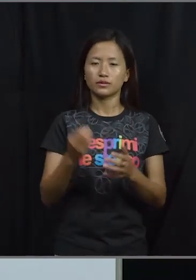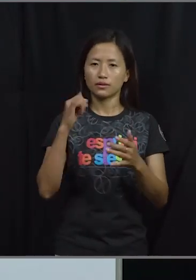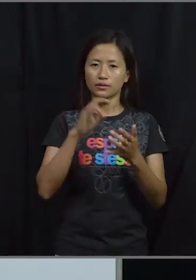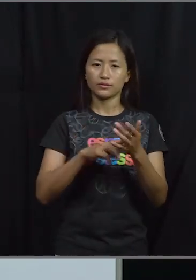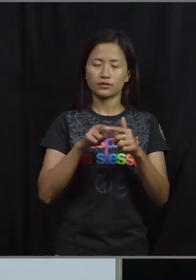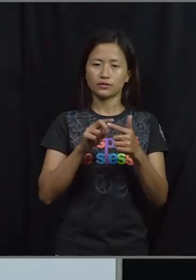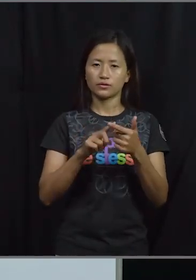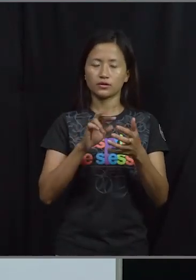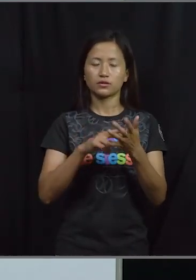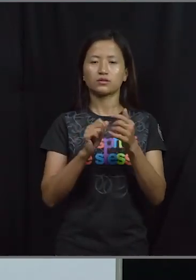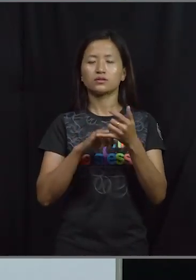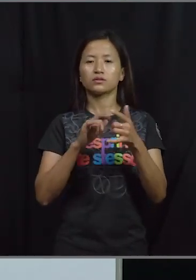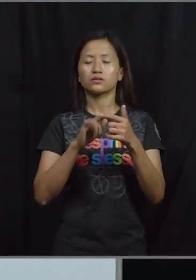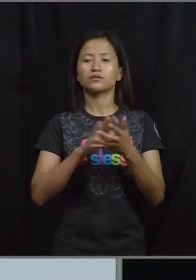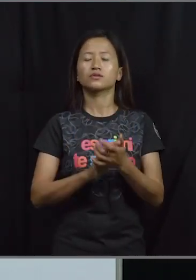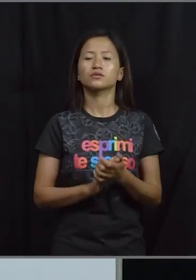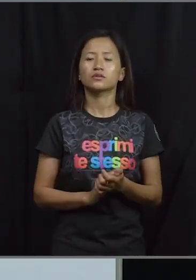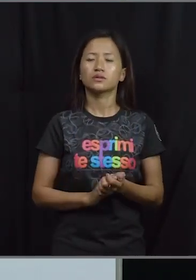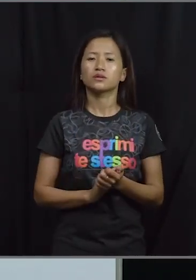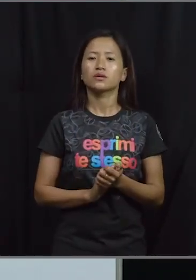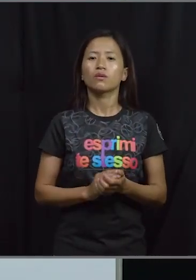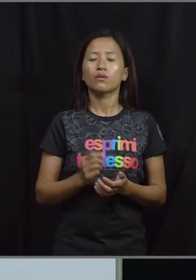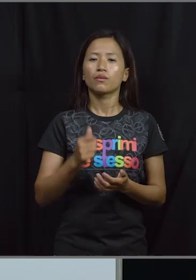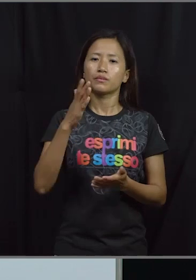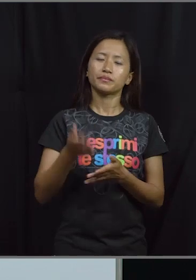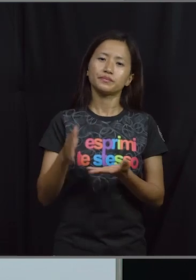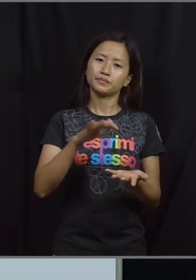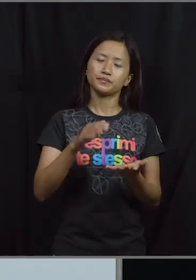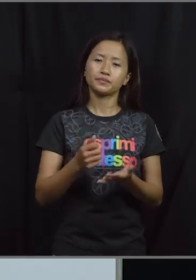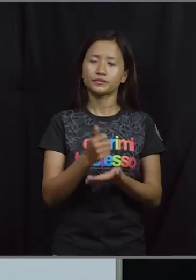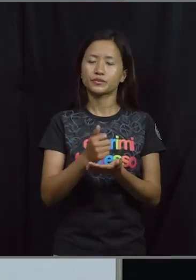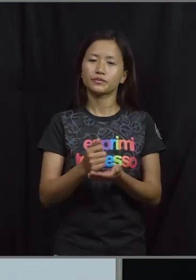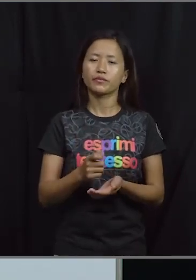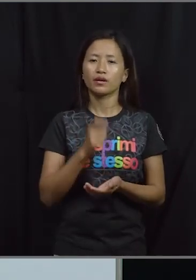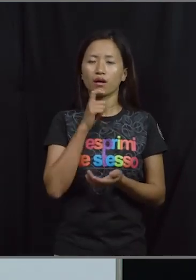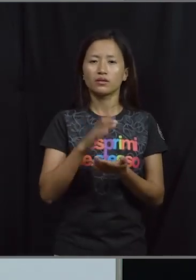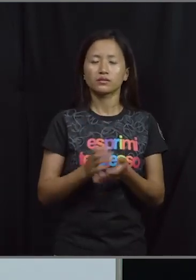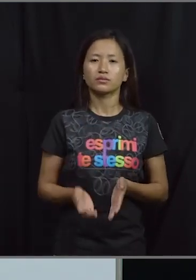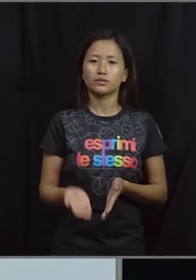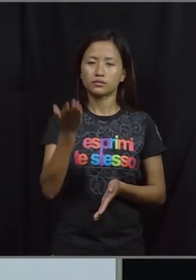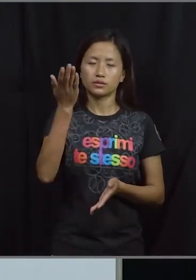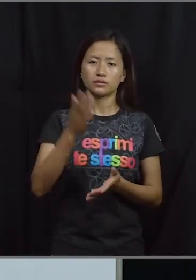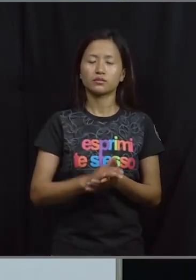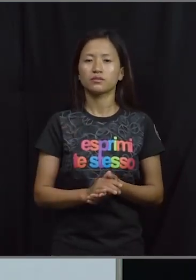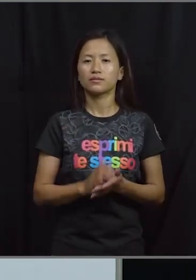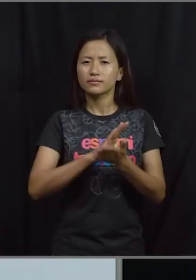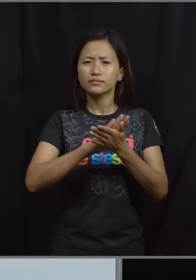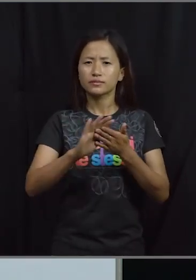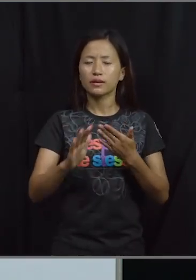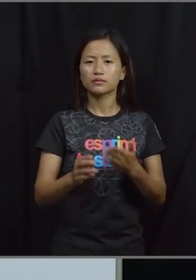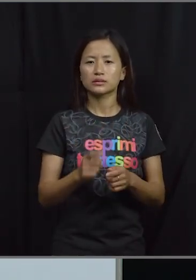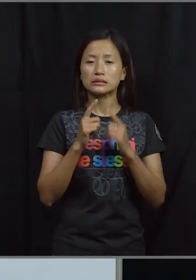When price rises, demand falls. When price falls, demand rises. And it is clearly explained here. This is a law of